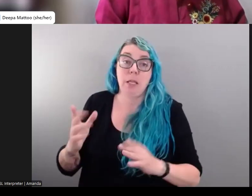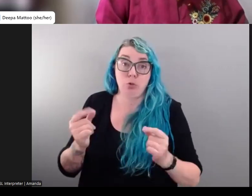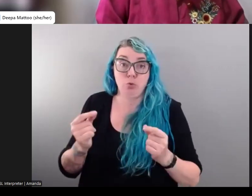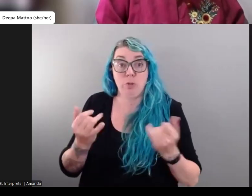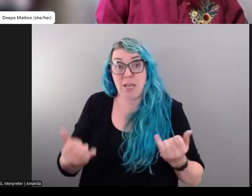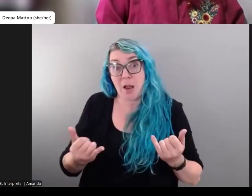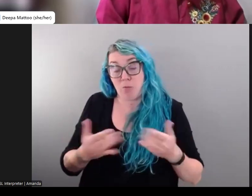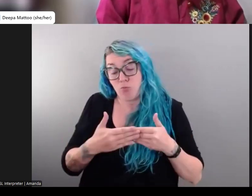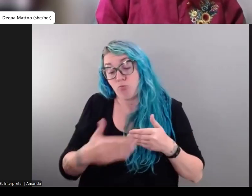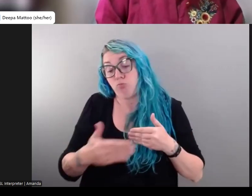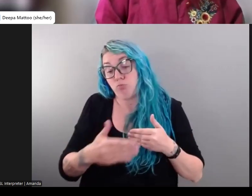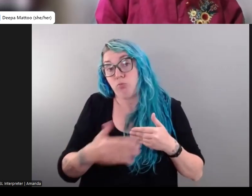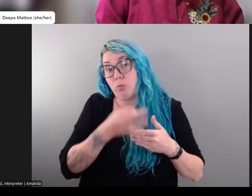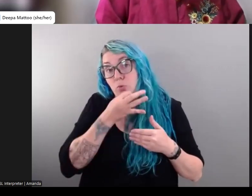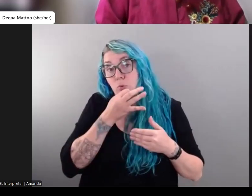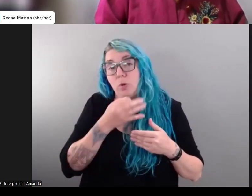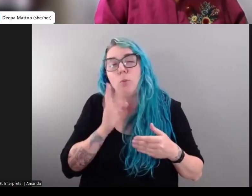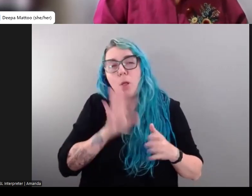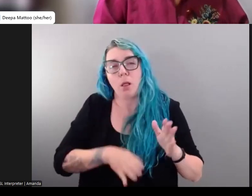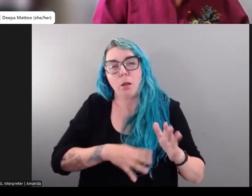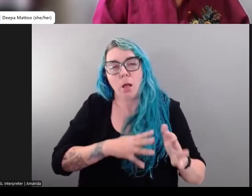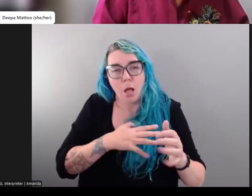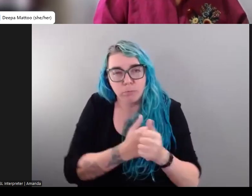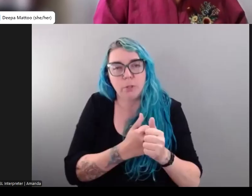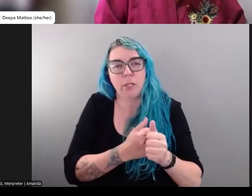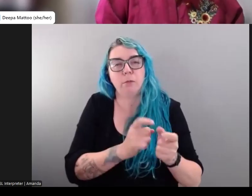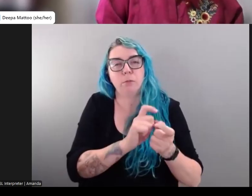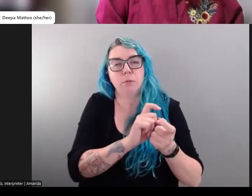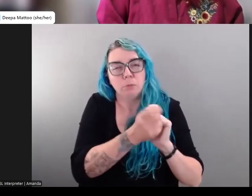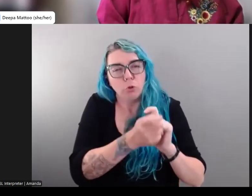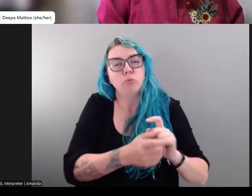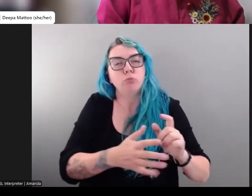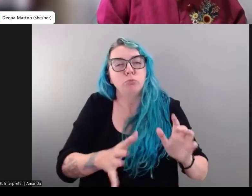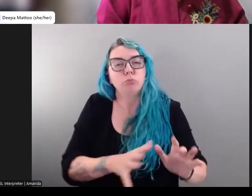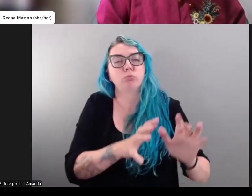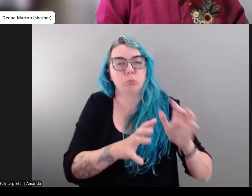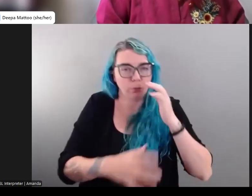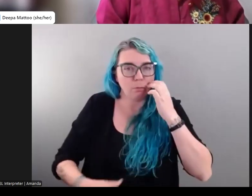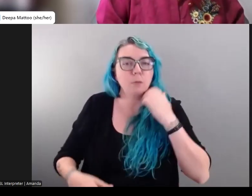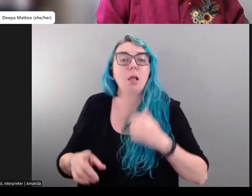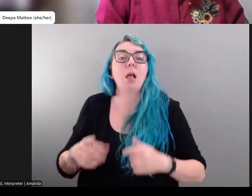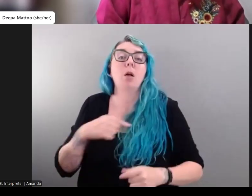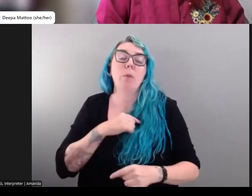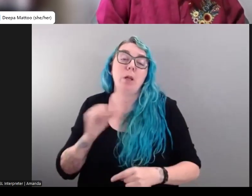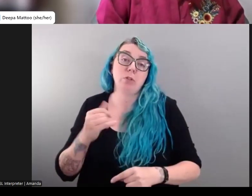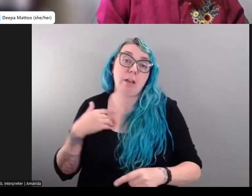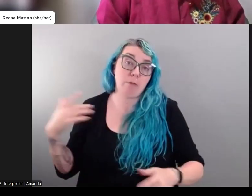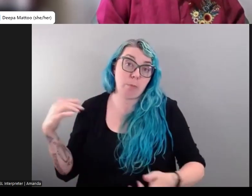while, we have official partnership available on this project.